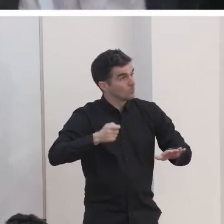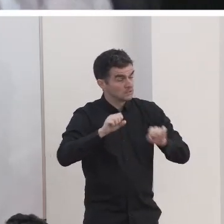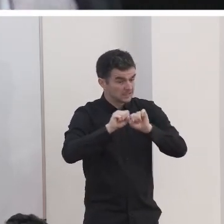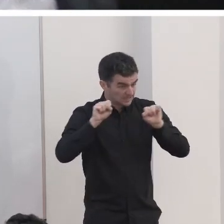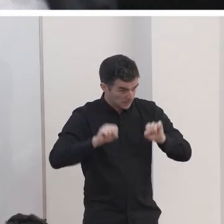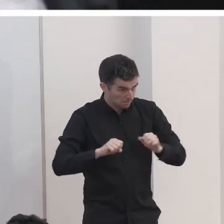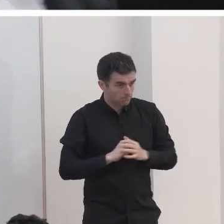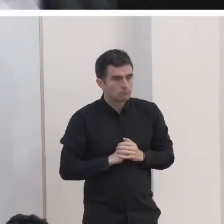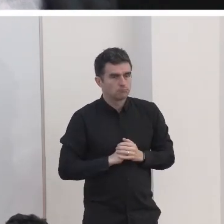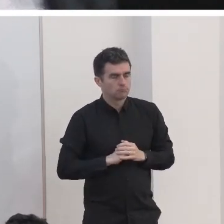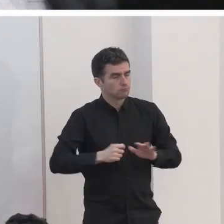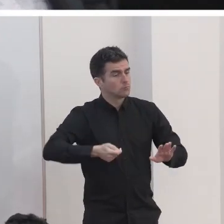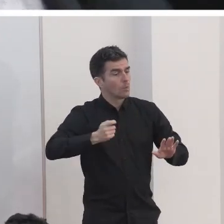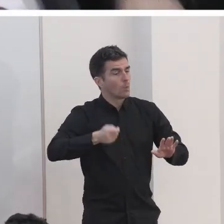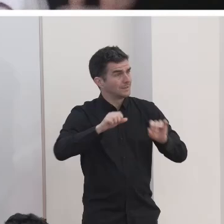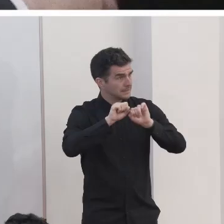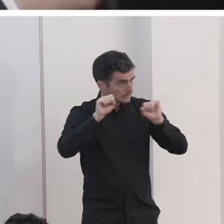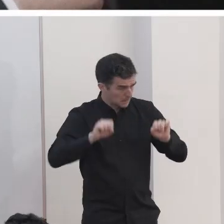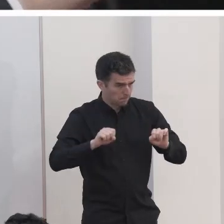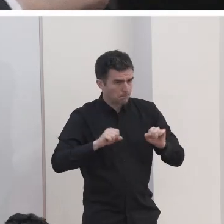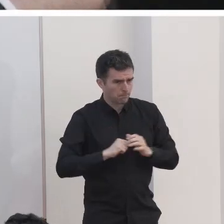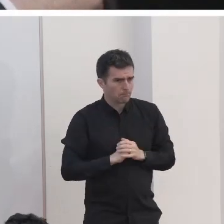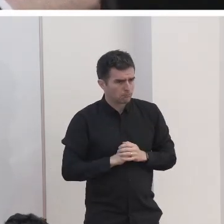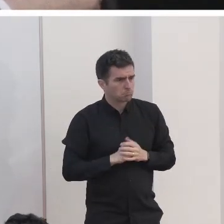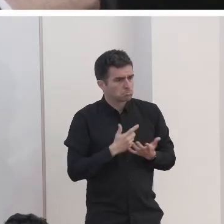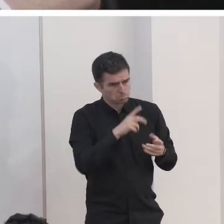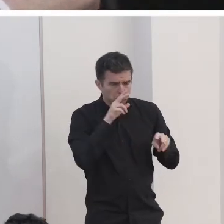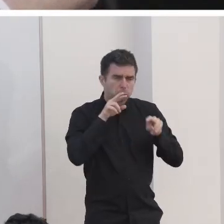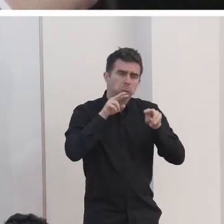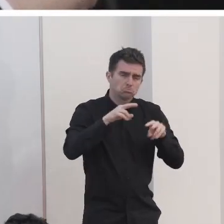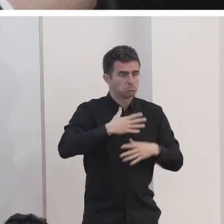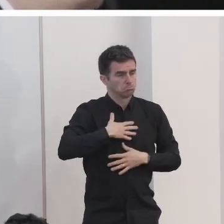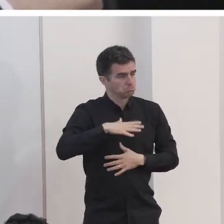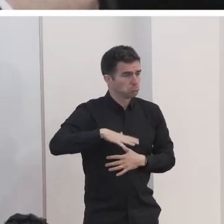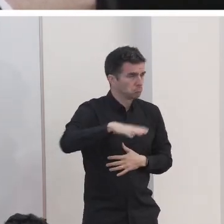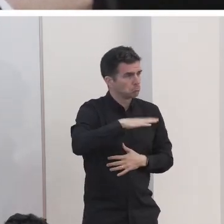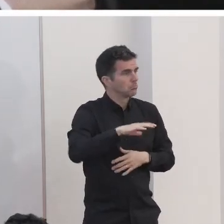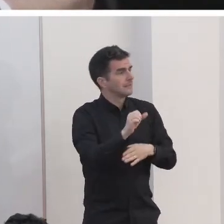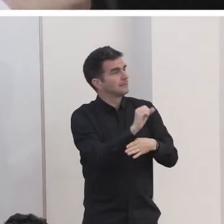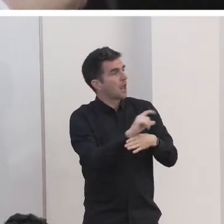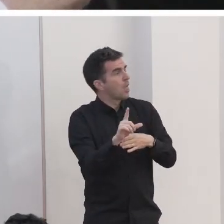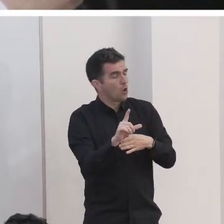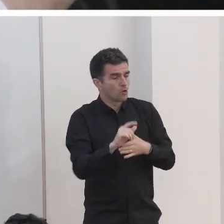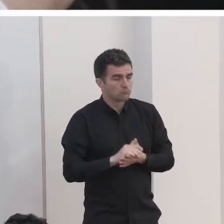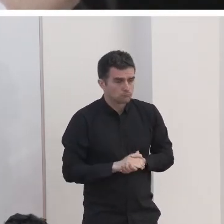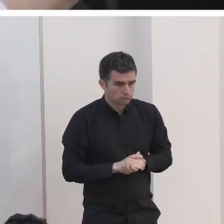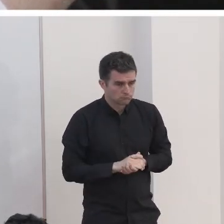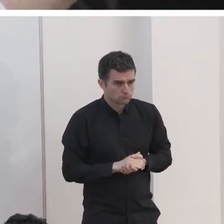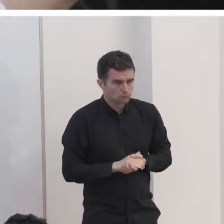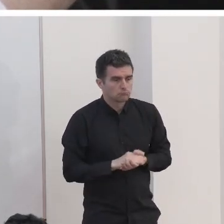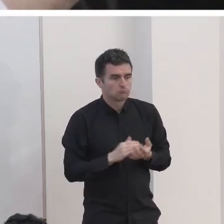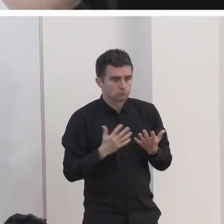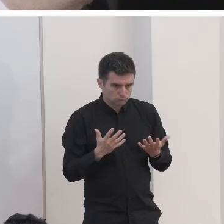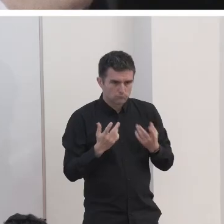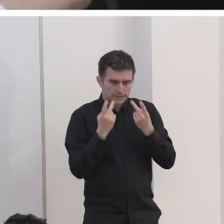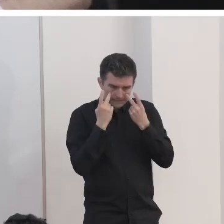from the central government have been devolved to the local councils. And for them to operate properly, especially in the provinces, you have